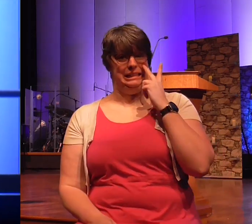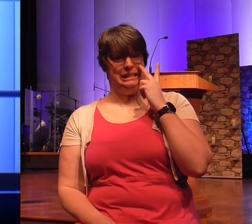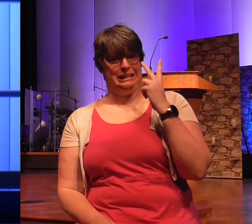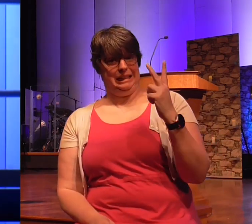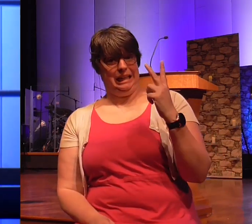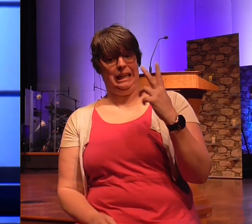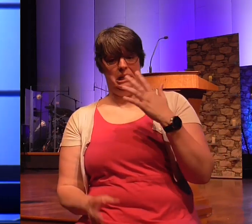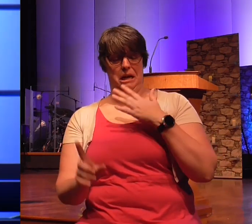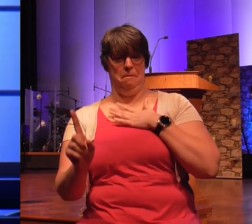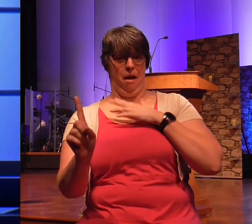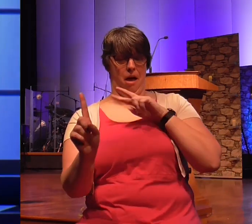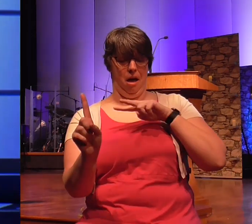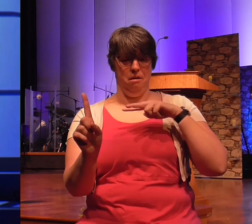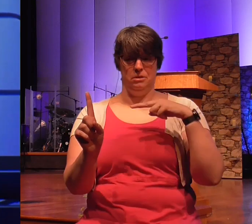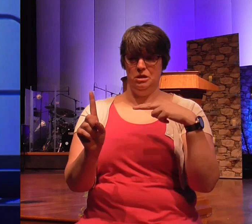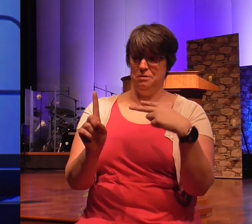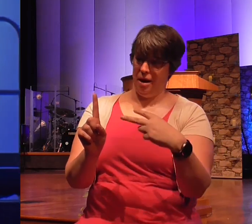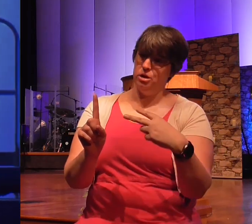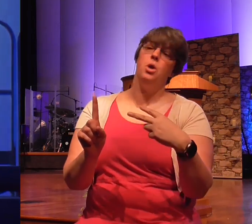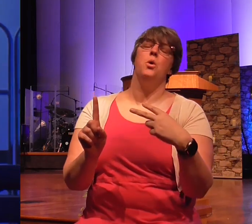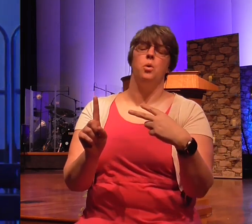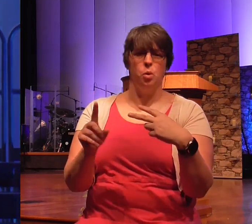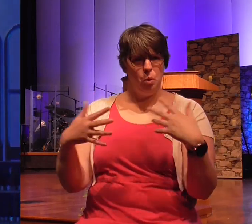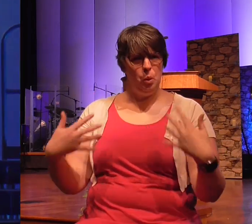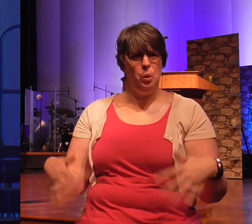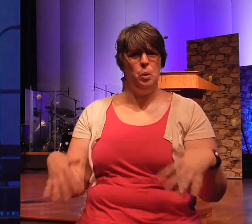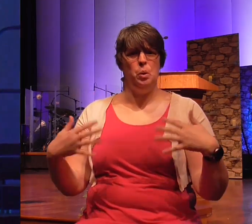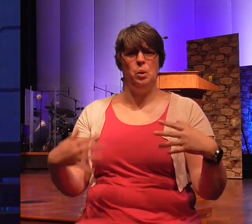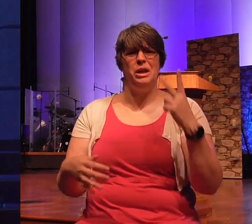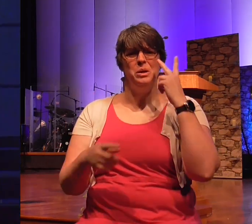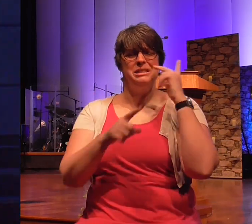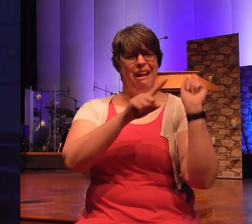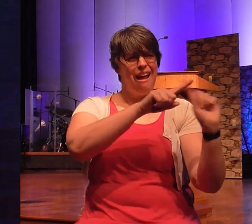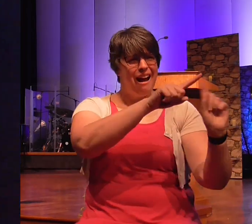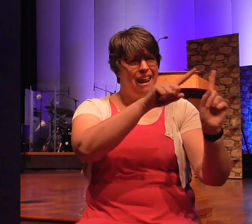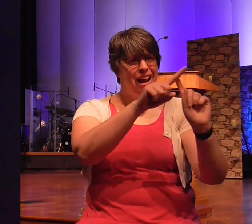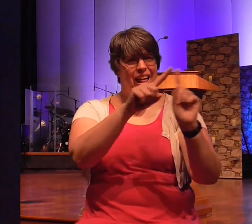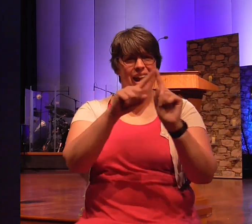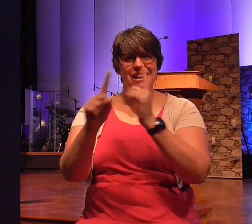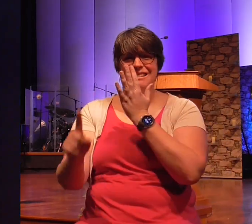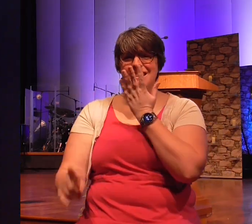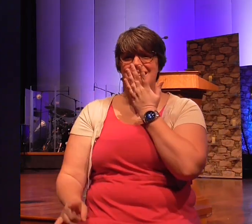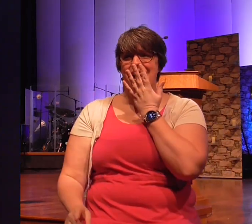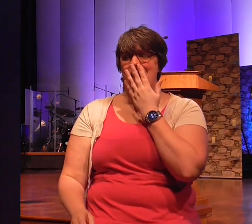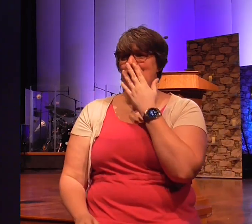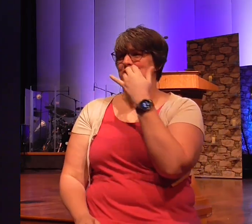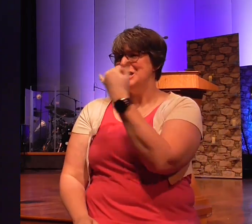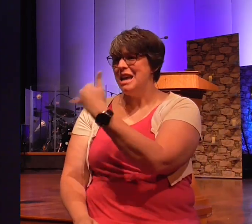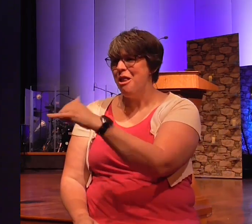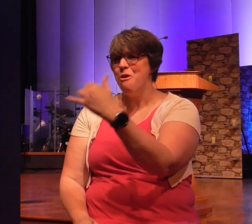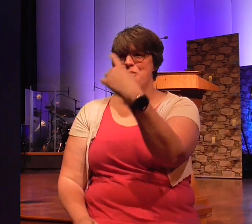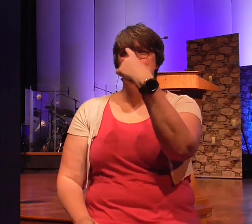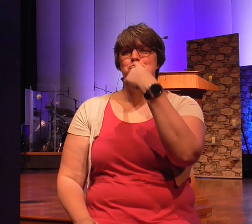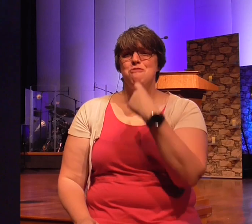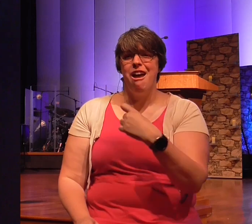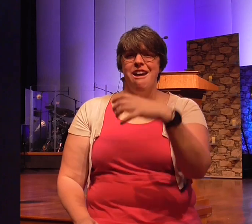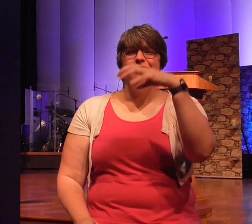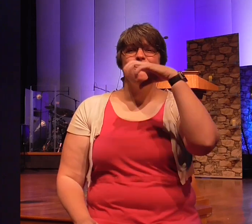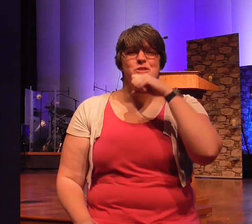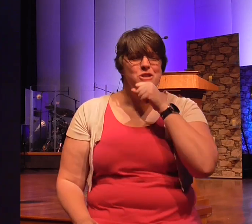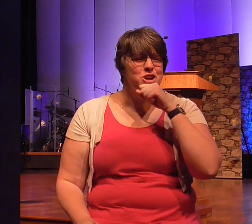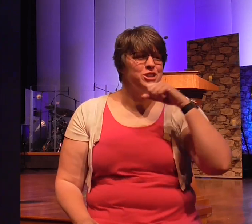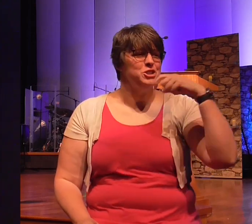I see, you'd be blinded by the colors. Yellow, red, and orange,